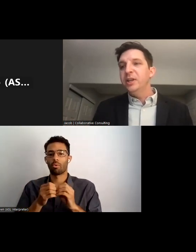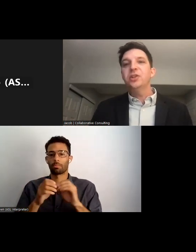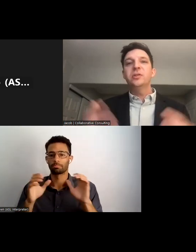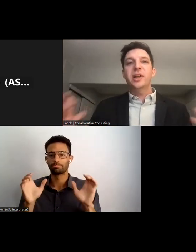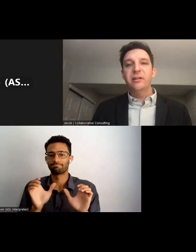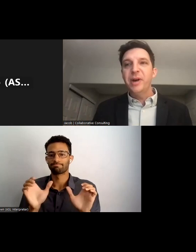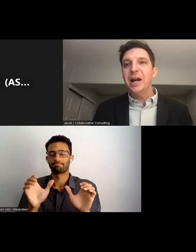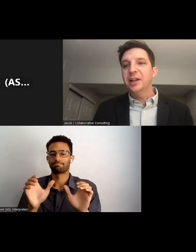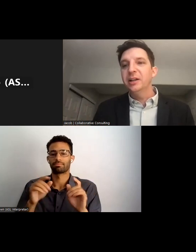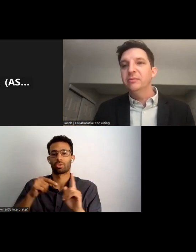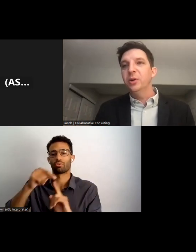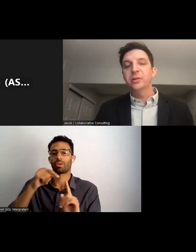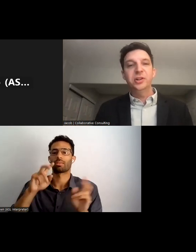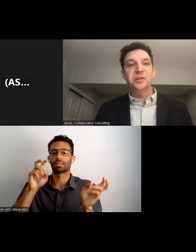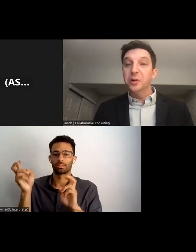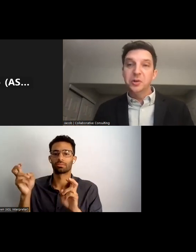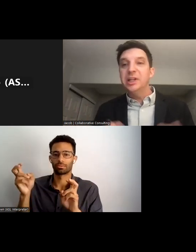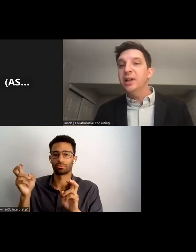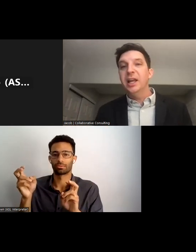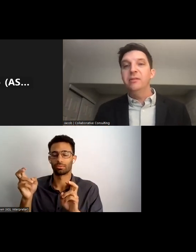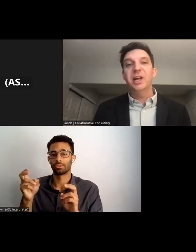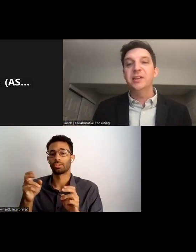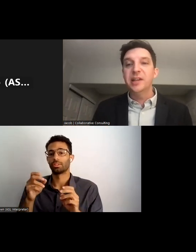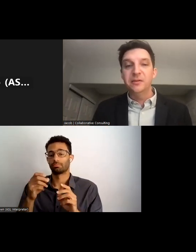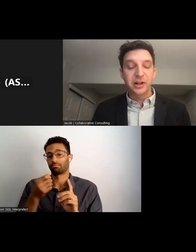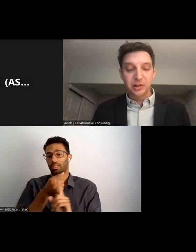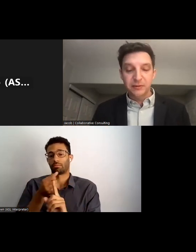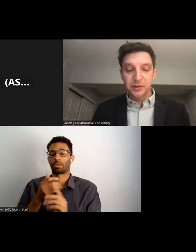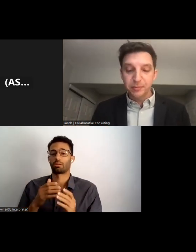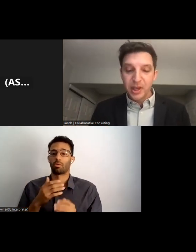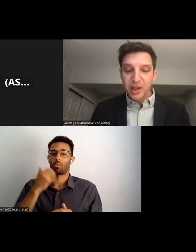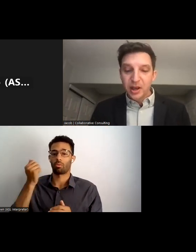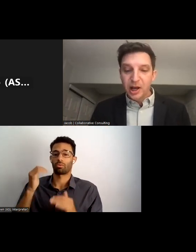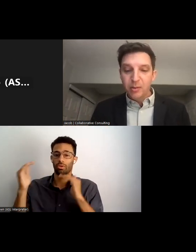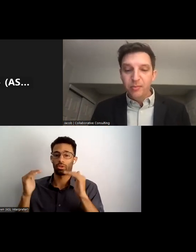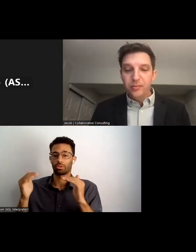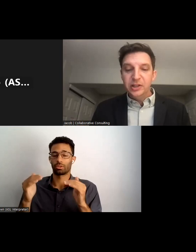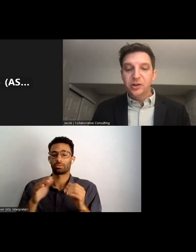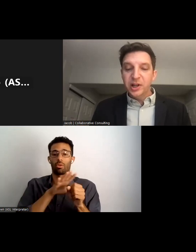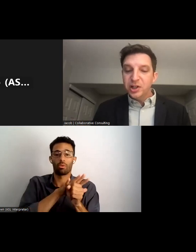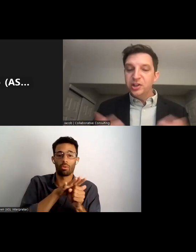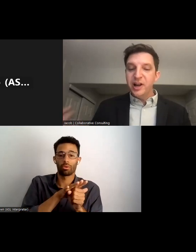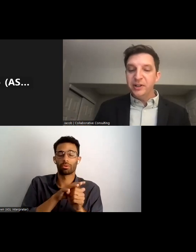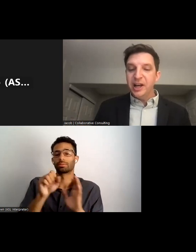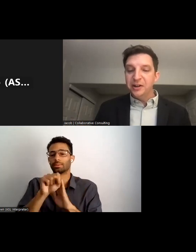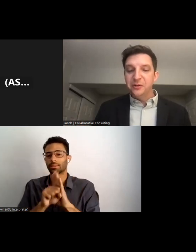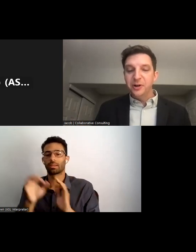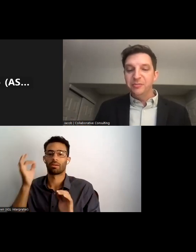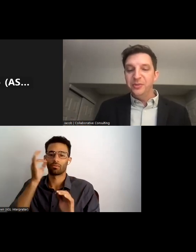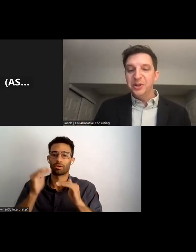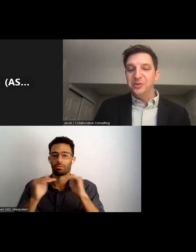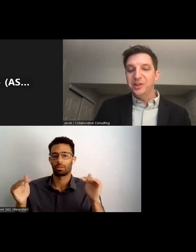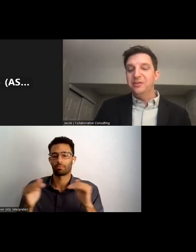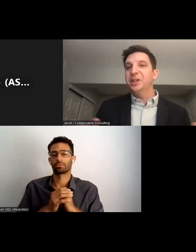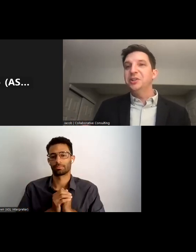the issues that are impacting older adults locally and at the state and federal levels. So in addition to advocating